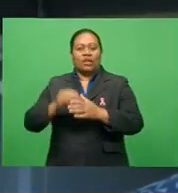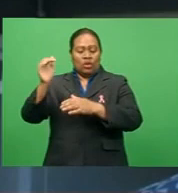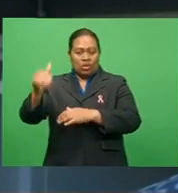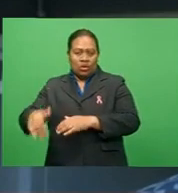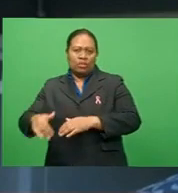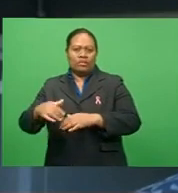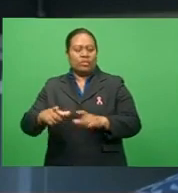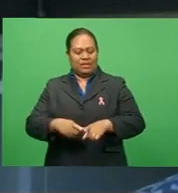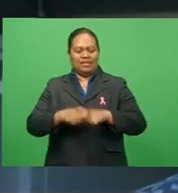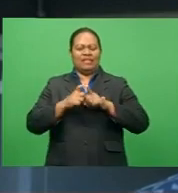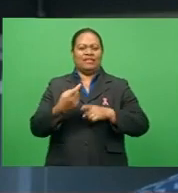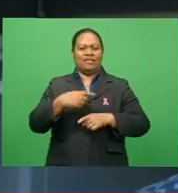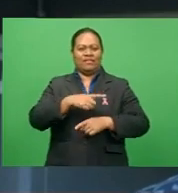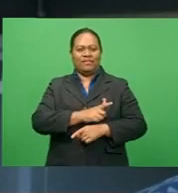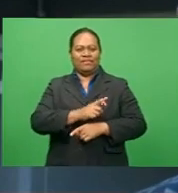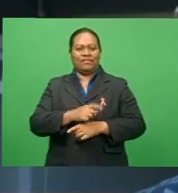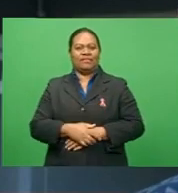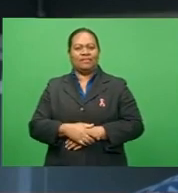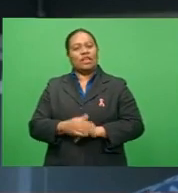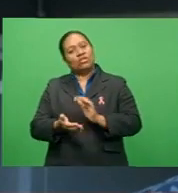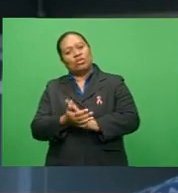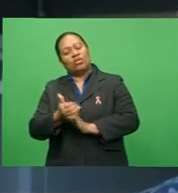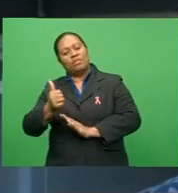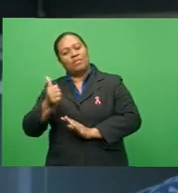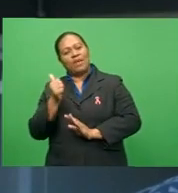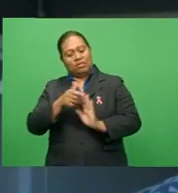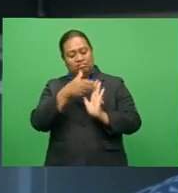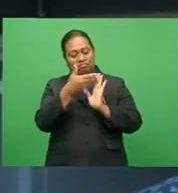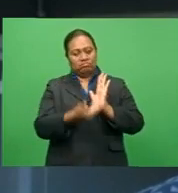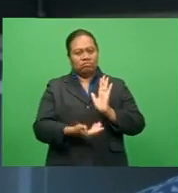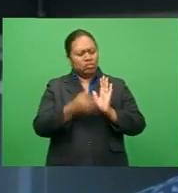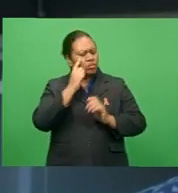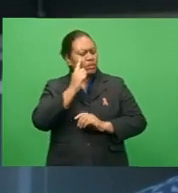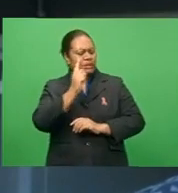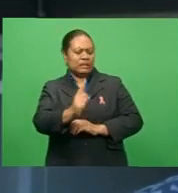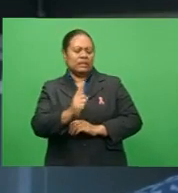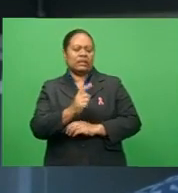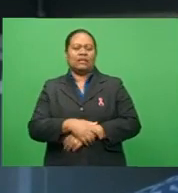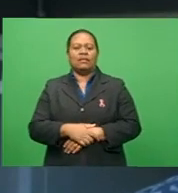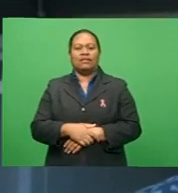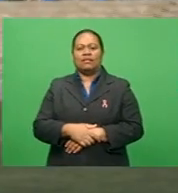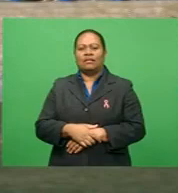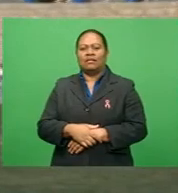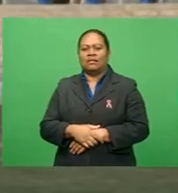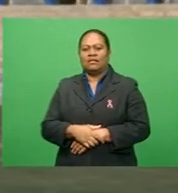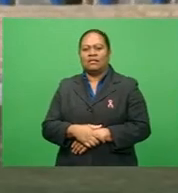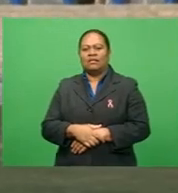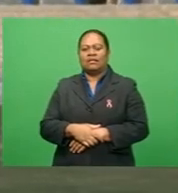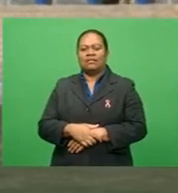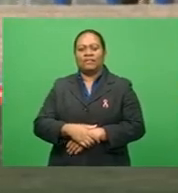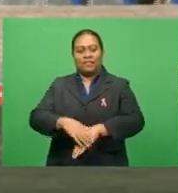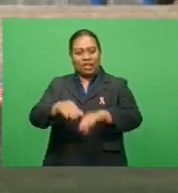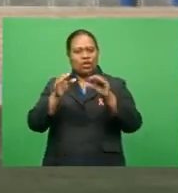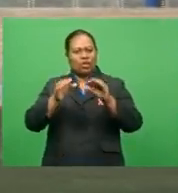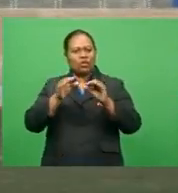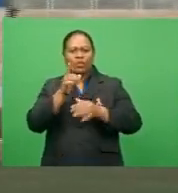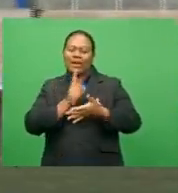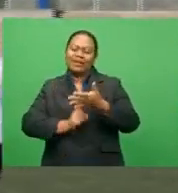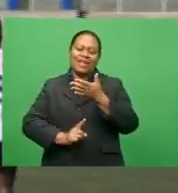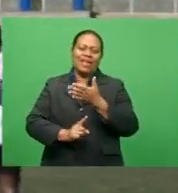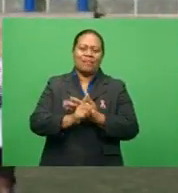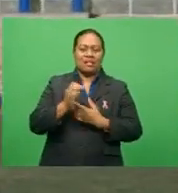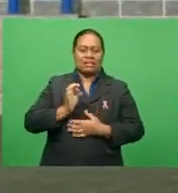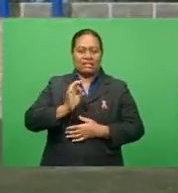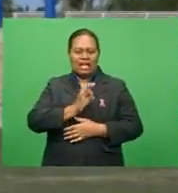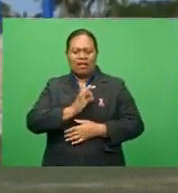be tough. I have to go back to the drawing board and see my coaching staff, what we come up with against Rewa.